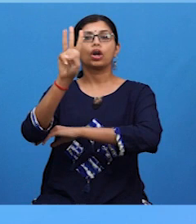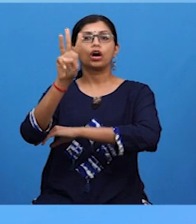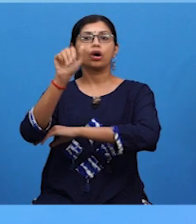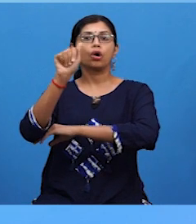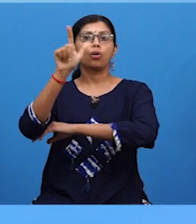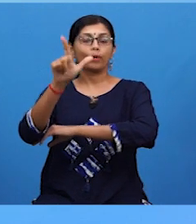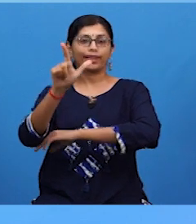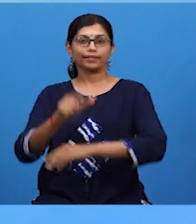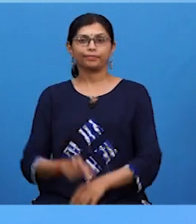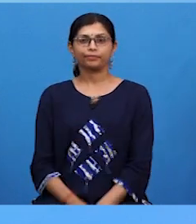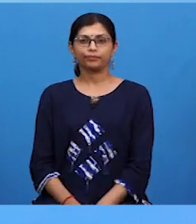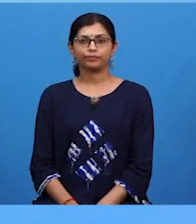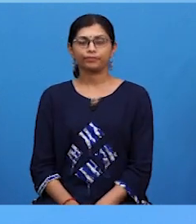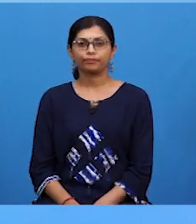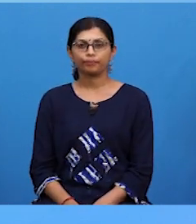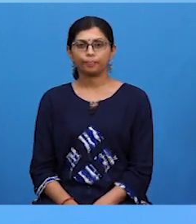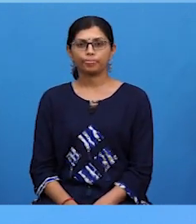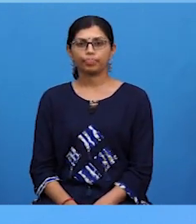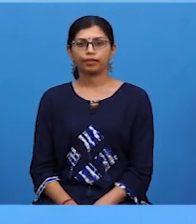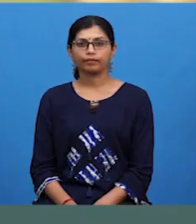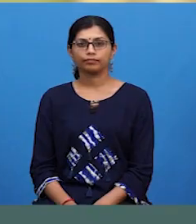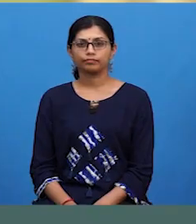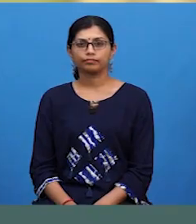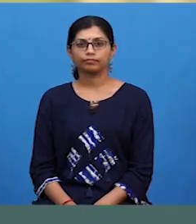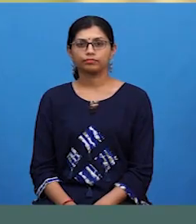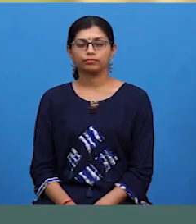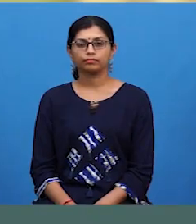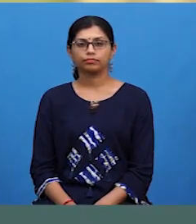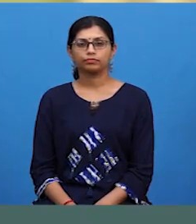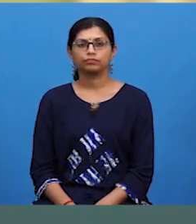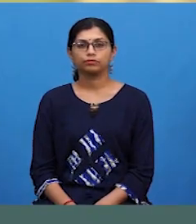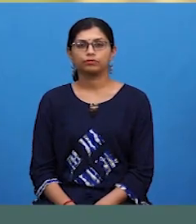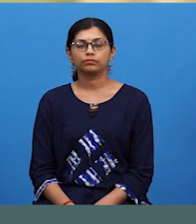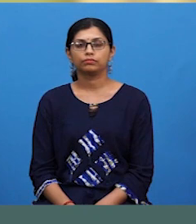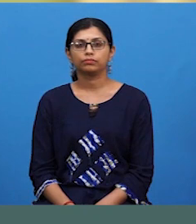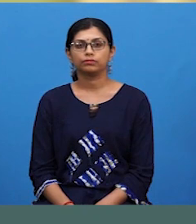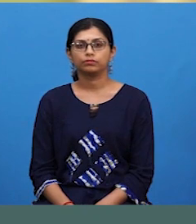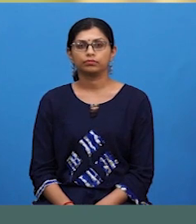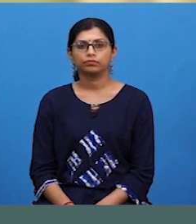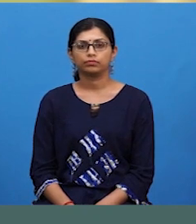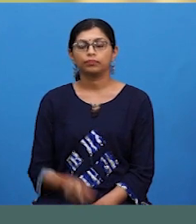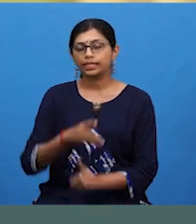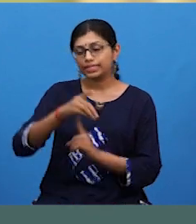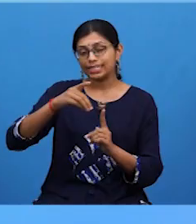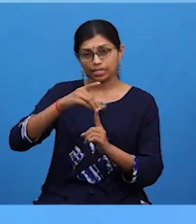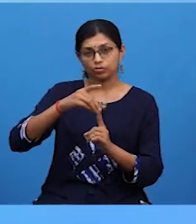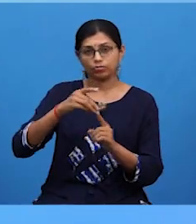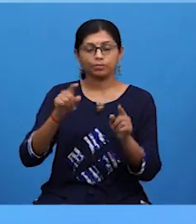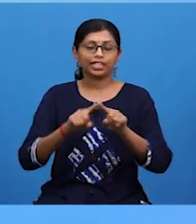year. However, unlike Christmas, the date for Eid Fitri differs every